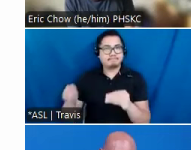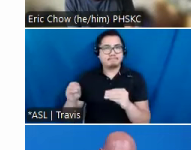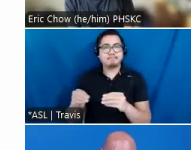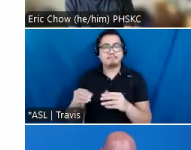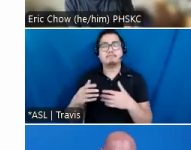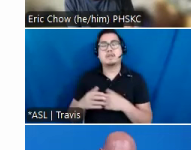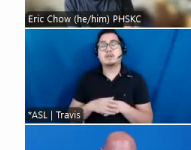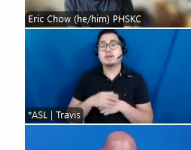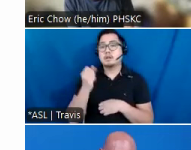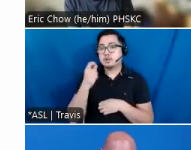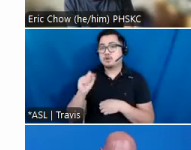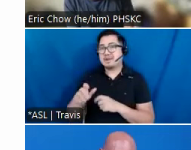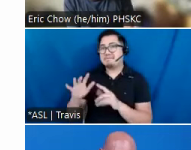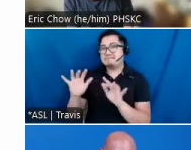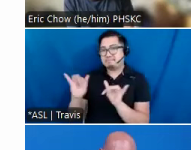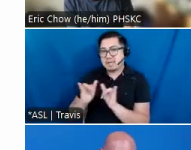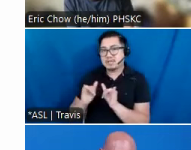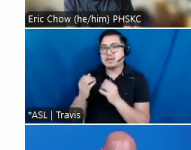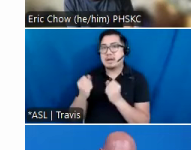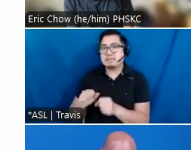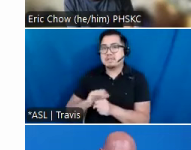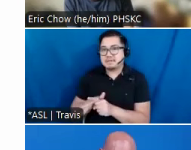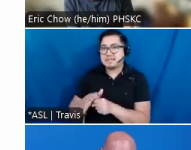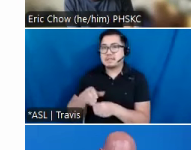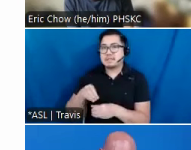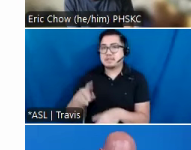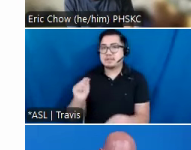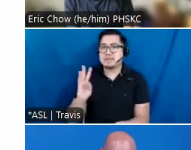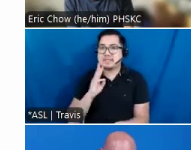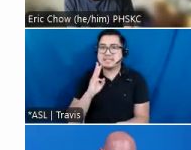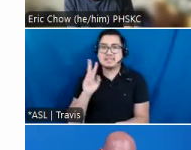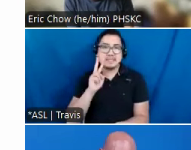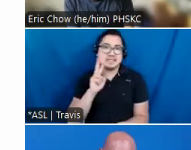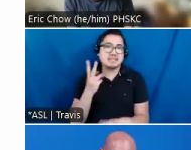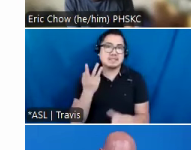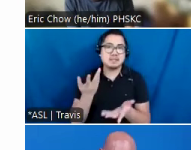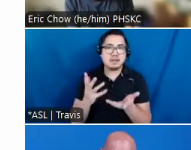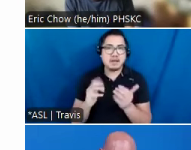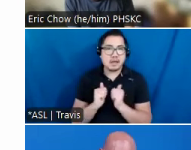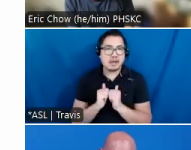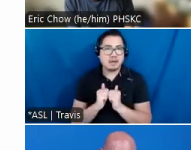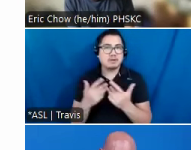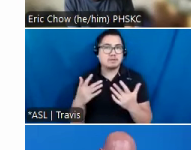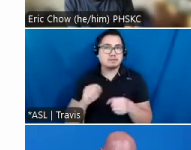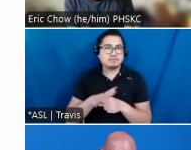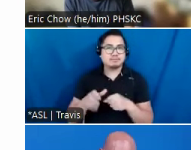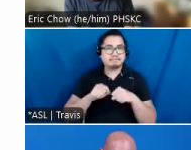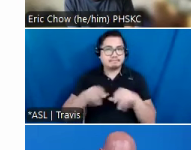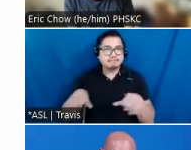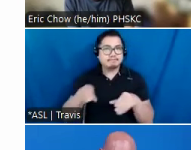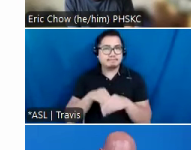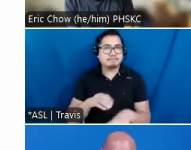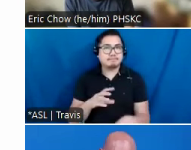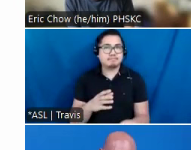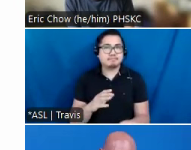see what is happening in terms of COVID-19 activity in your county. So as you can see here, these three locations